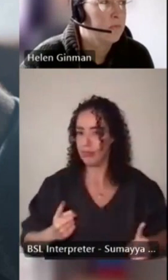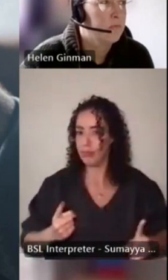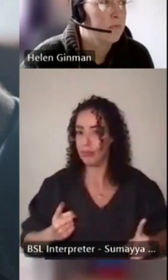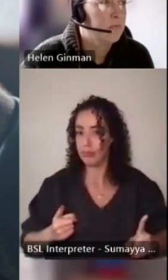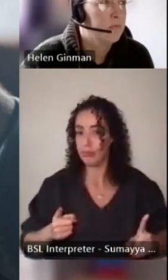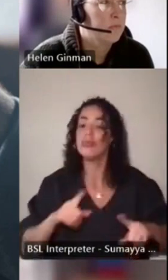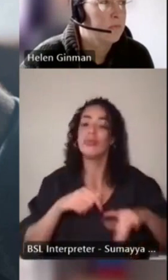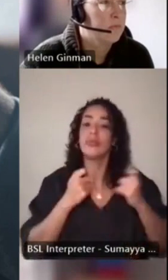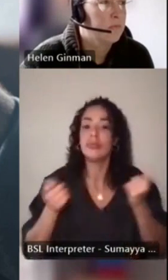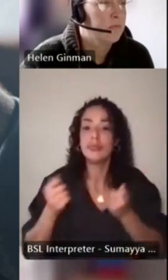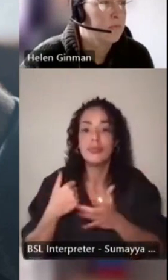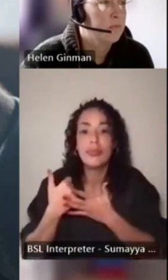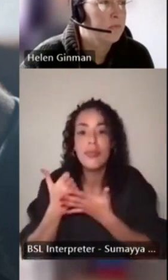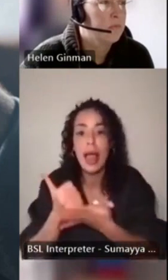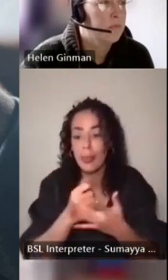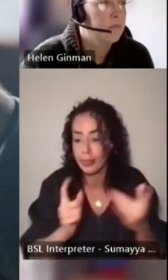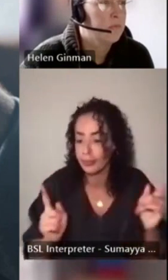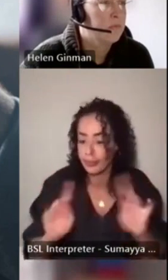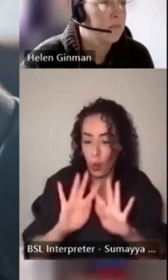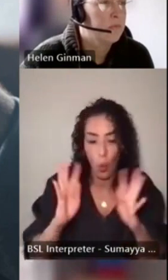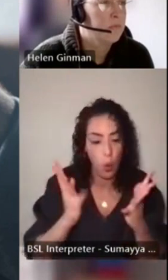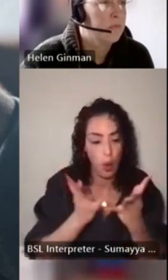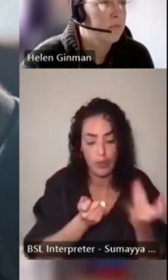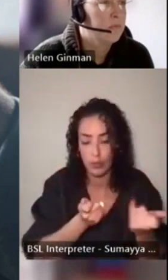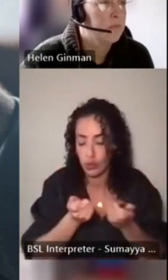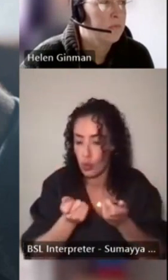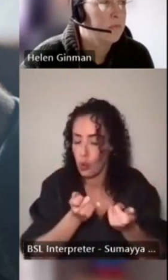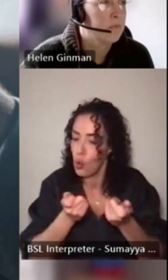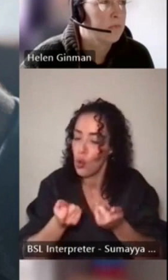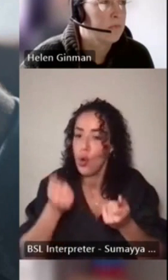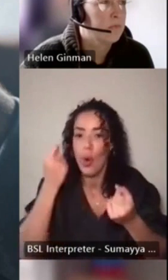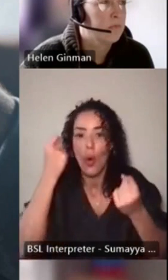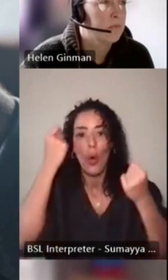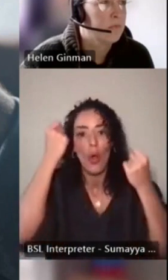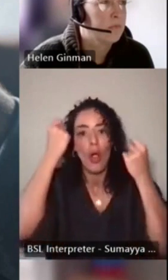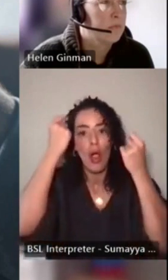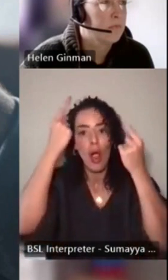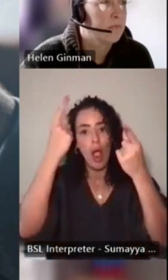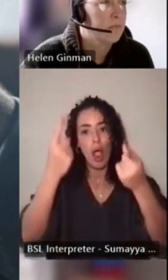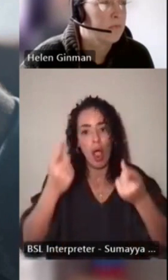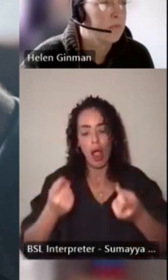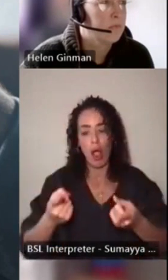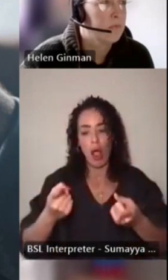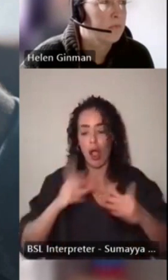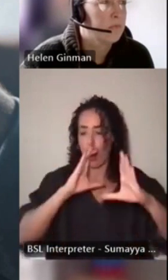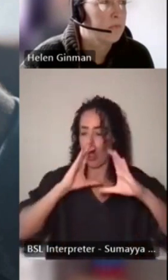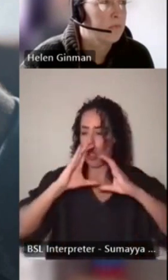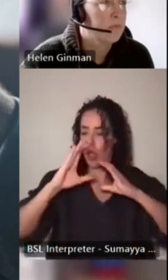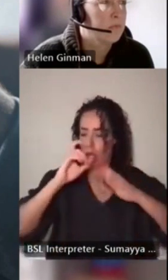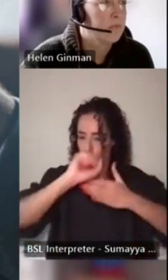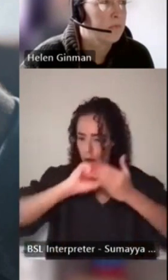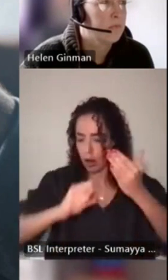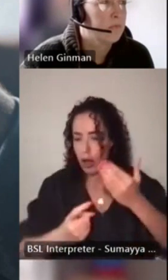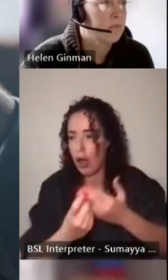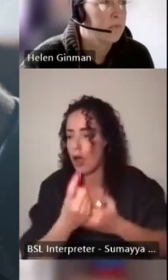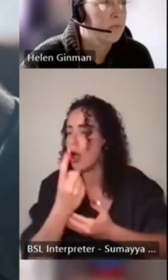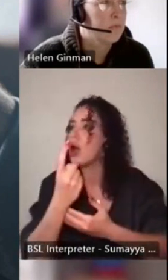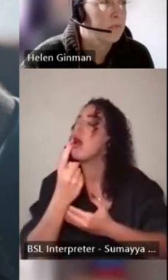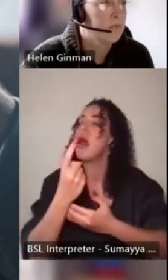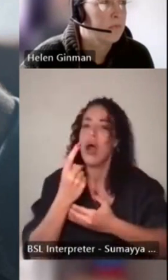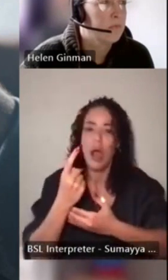helping group members navigate through conflicts in a way that promotes understanding, promotes communication, and